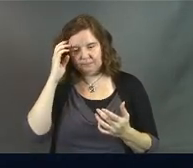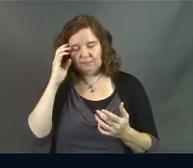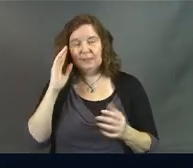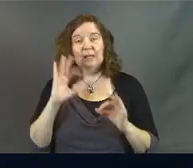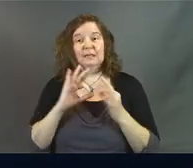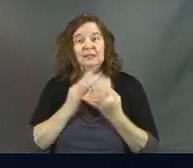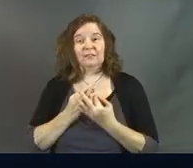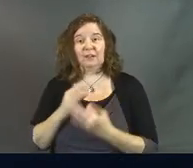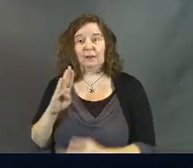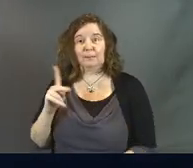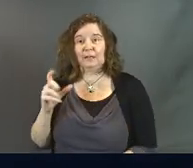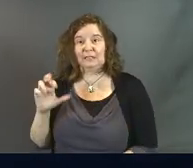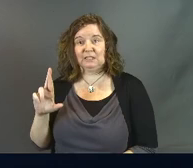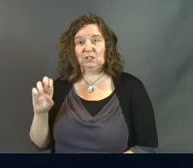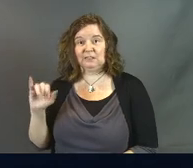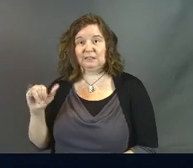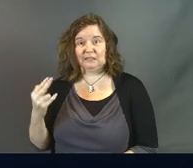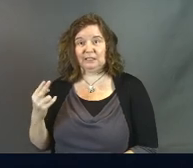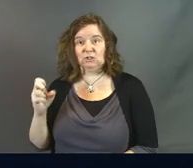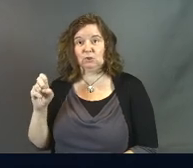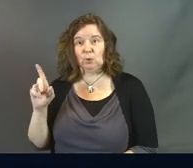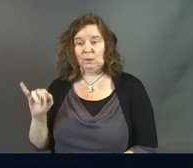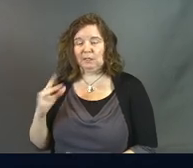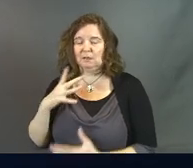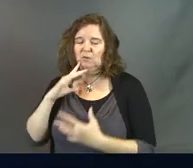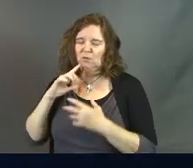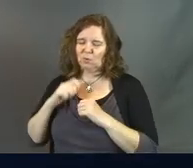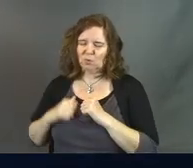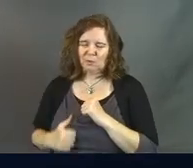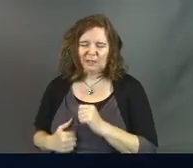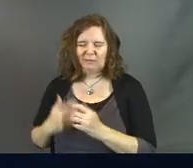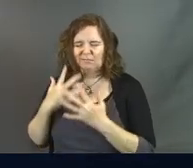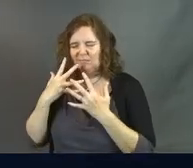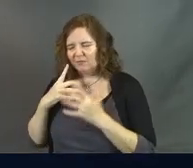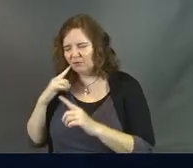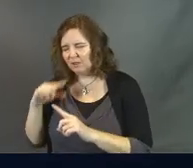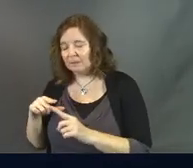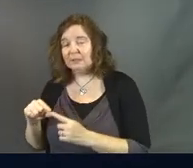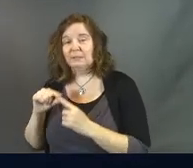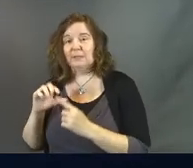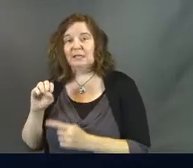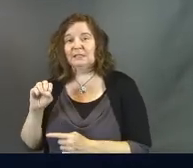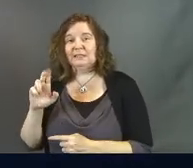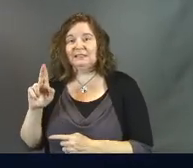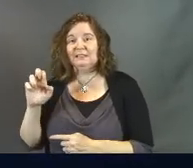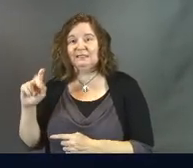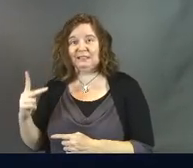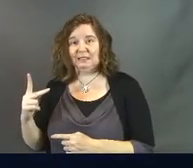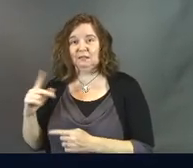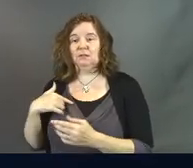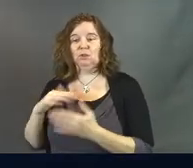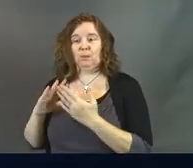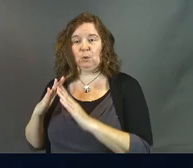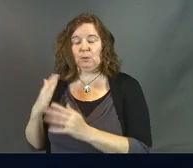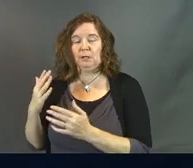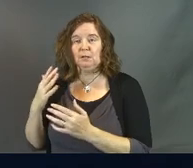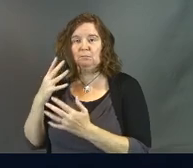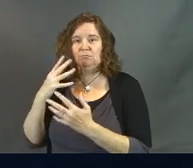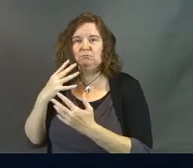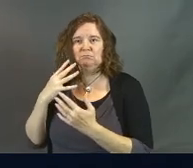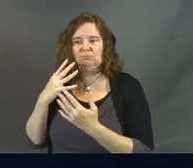The family of Balbir Singh Sodhi grieved for him. The community, especially his Sikh community, grieved for him.